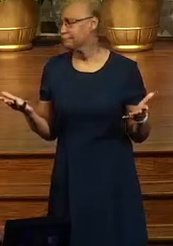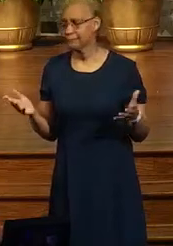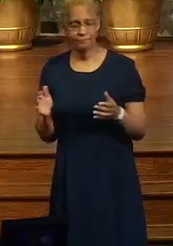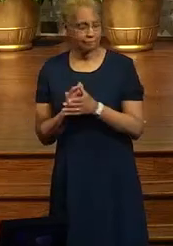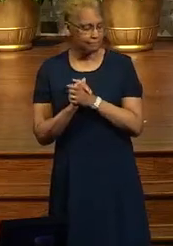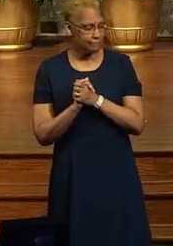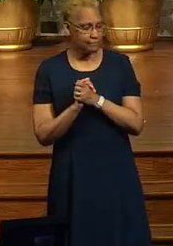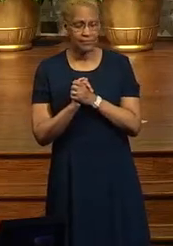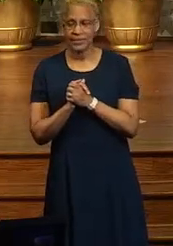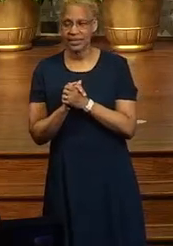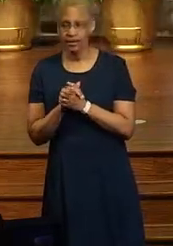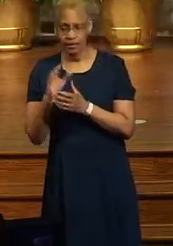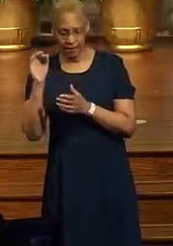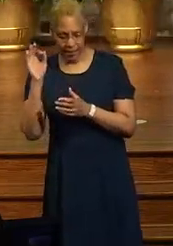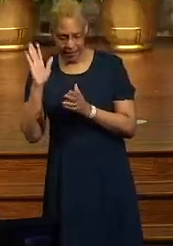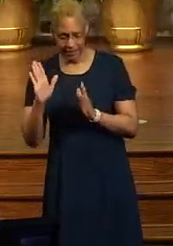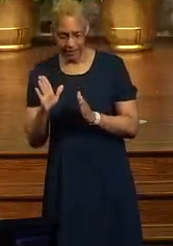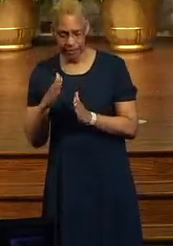Pastor, please pray.